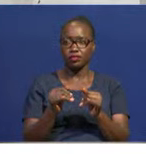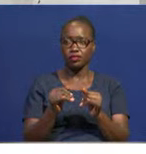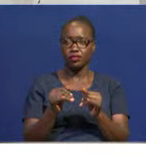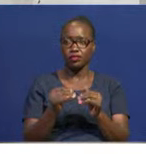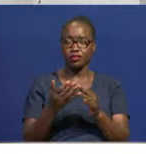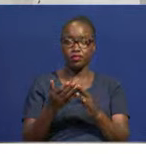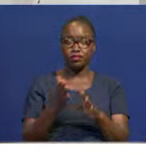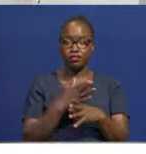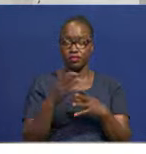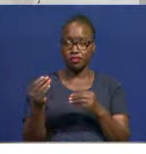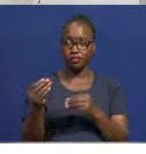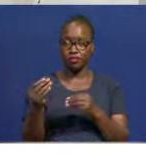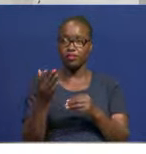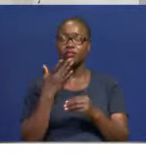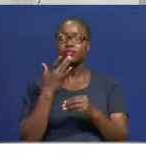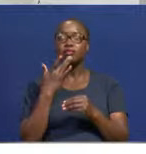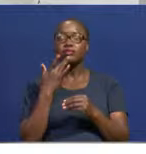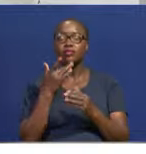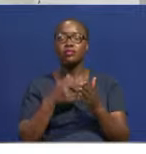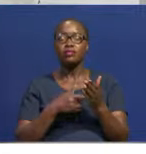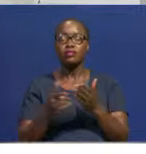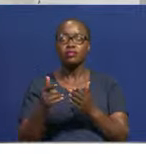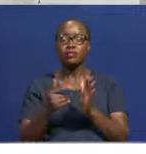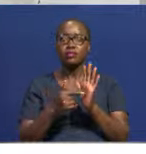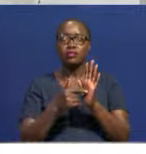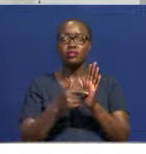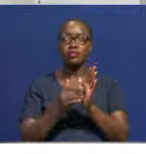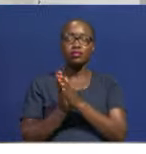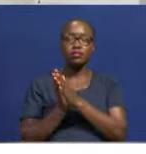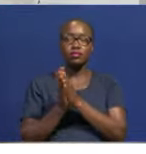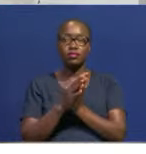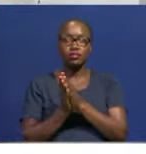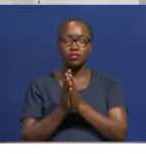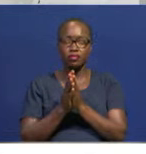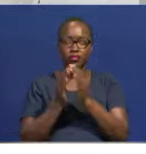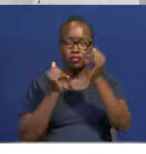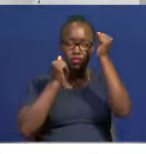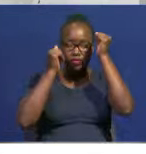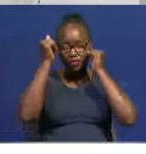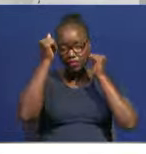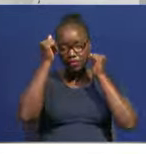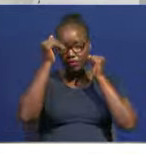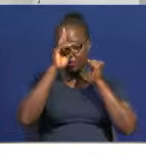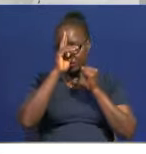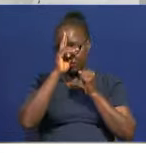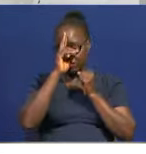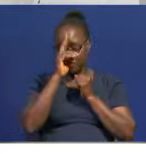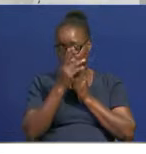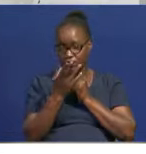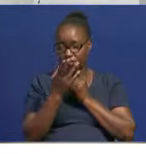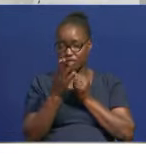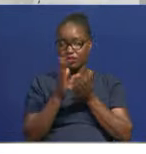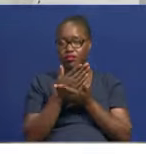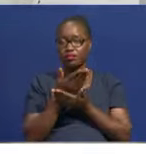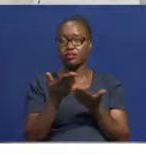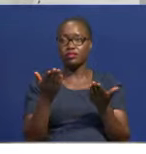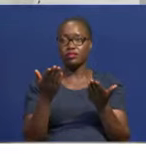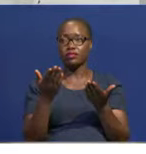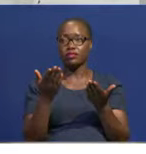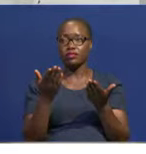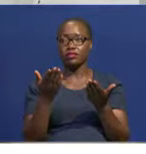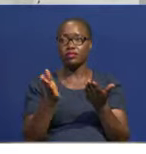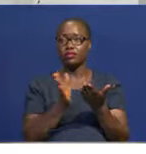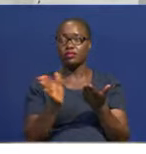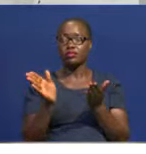Yes. Before we go, your favorite weekly show, The Military Tales, Military Police, as some of you know, is a